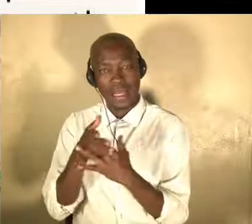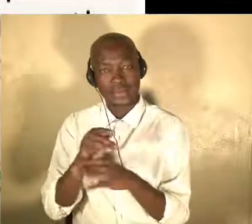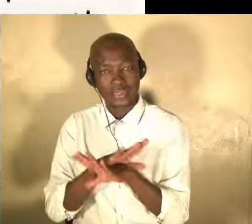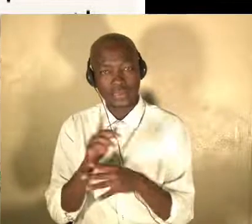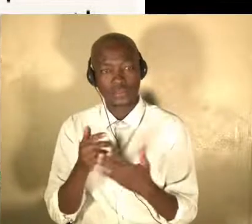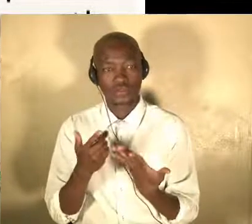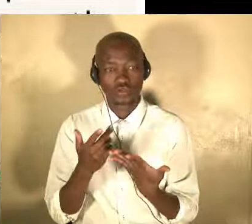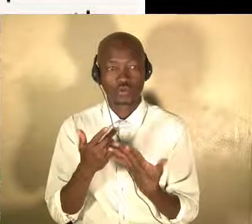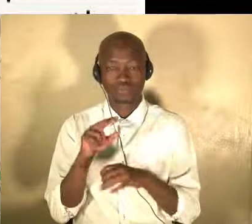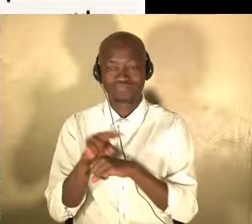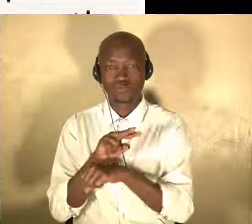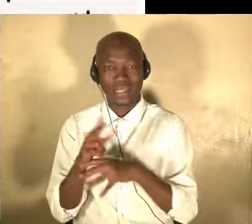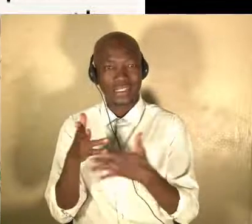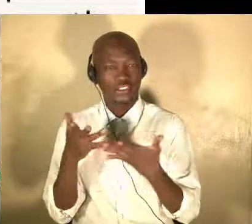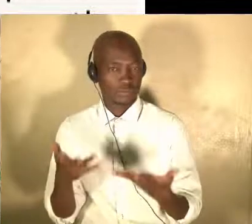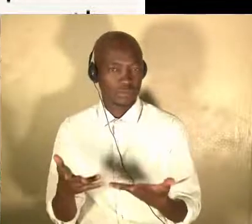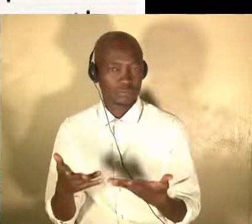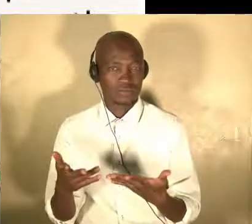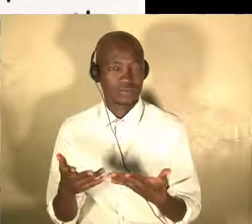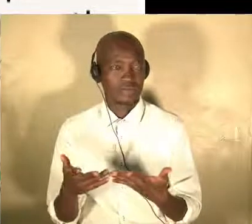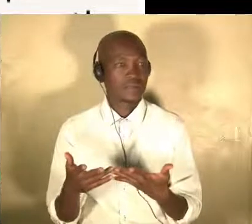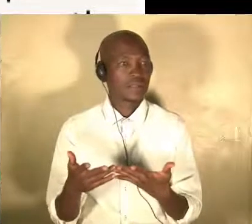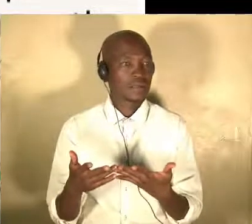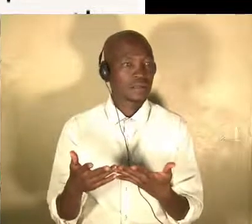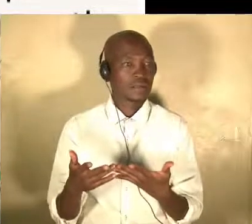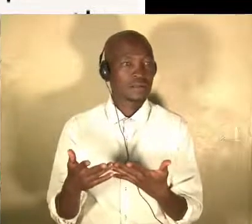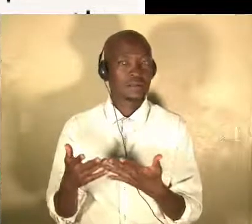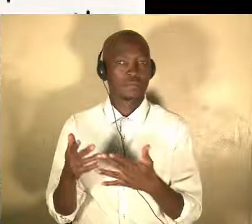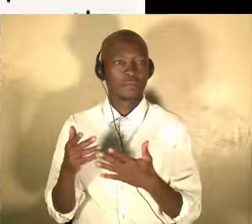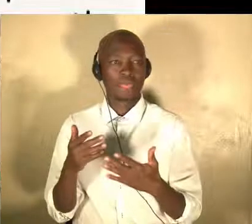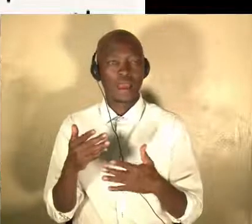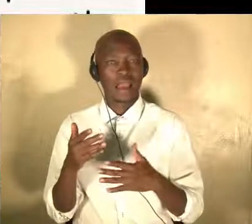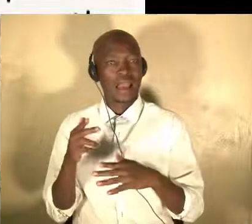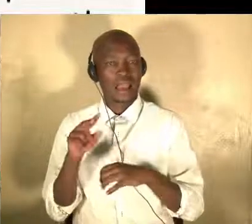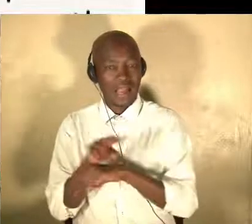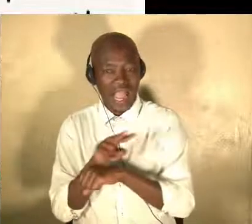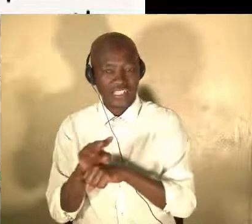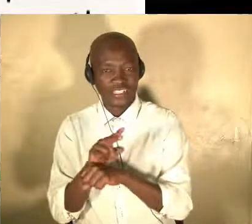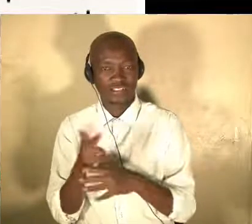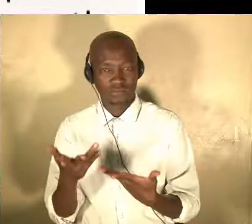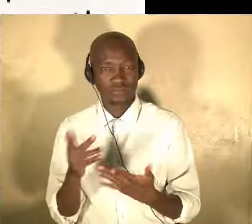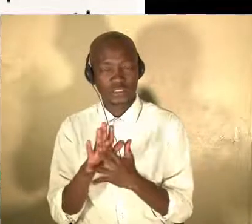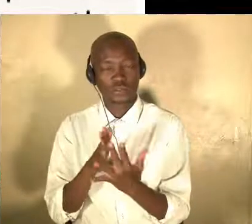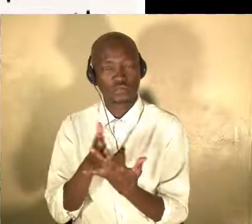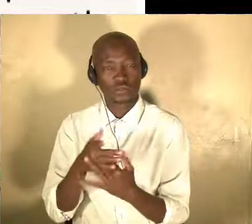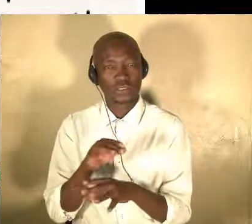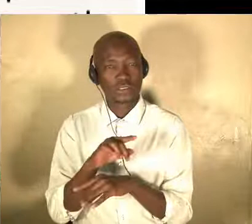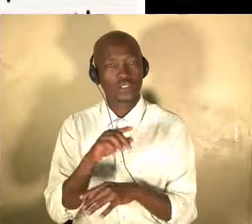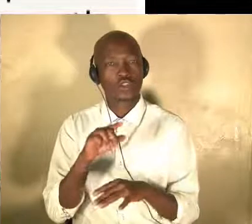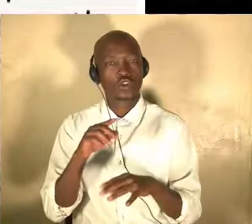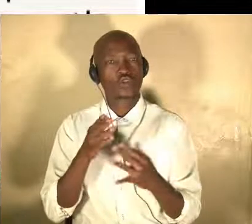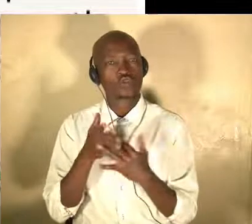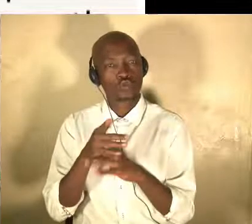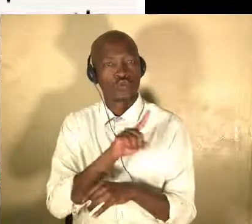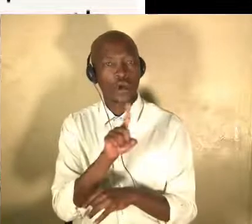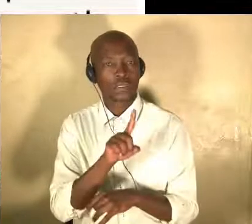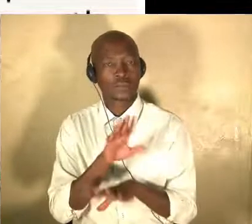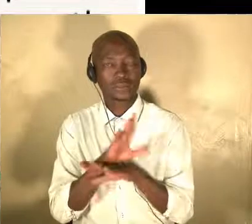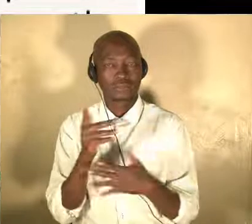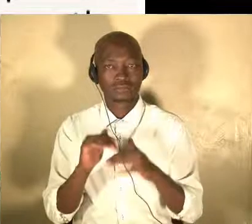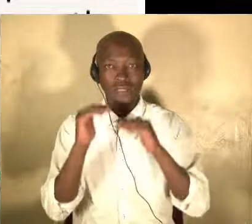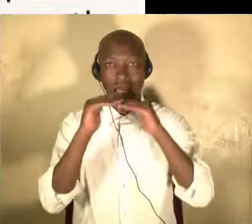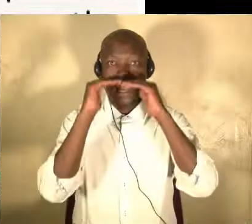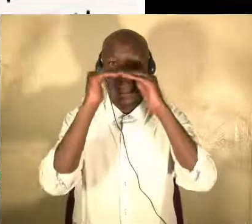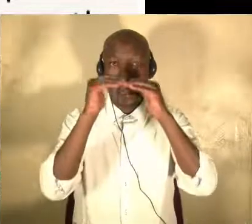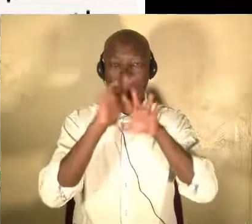guardianship. Currently, guardianship is being processed through the High Court, and which is